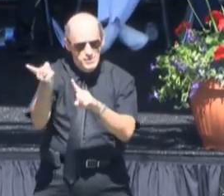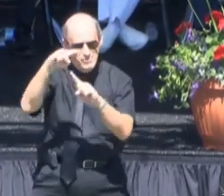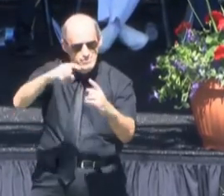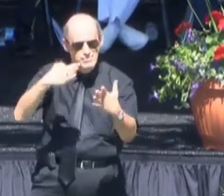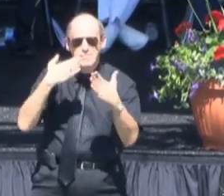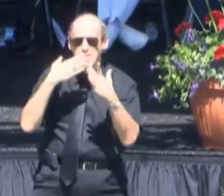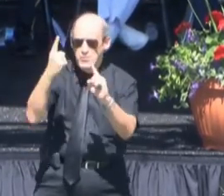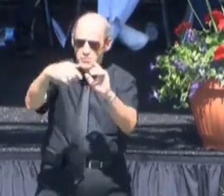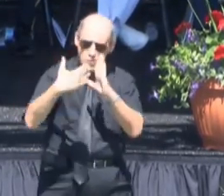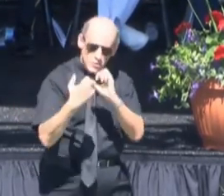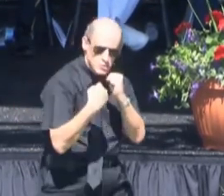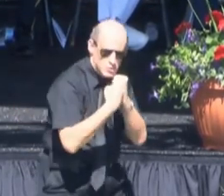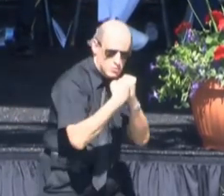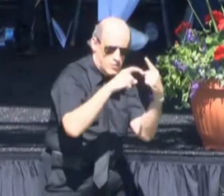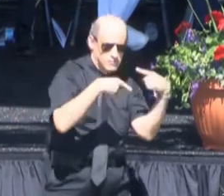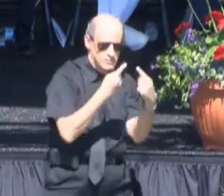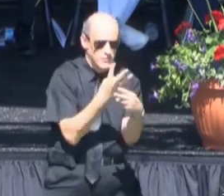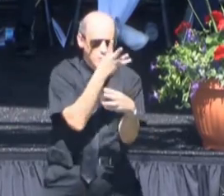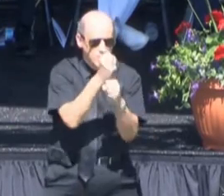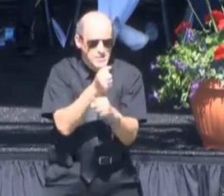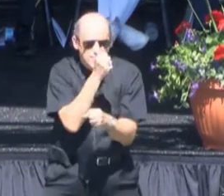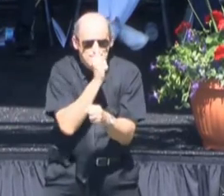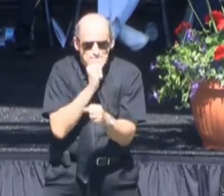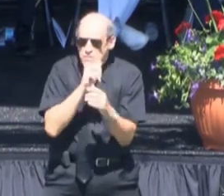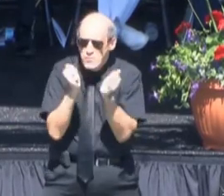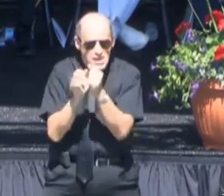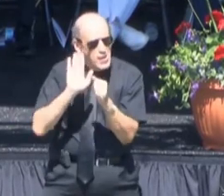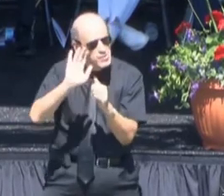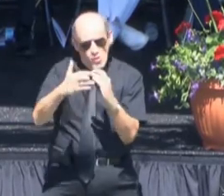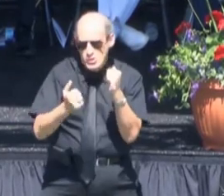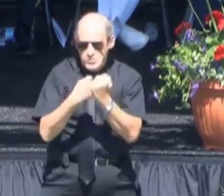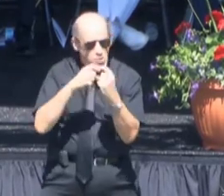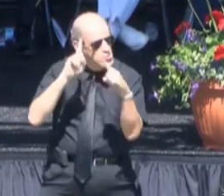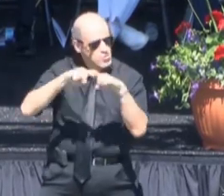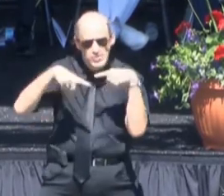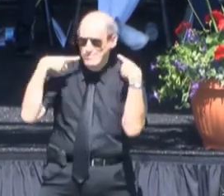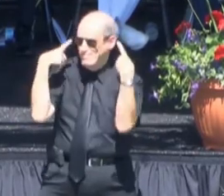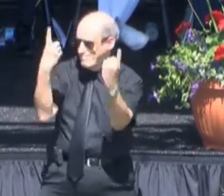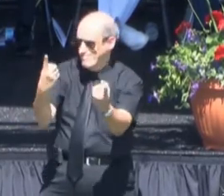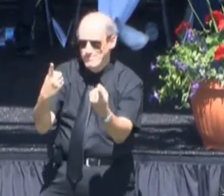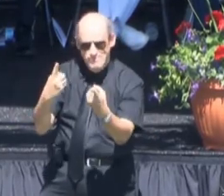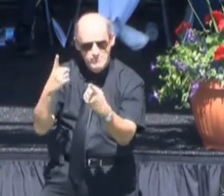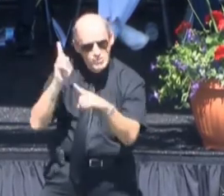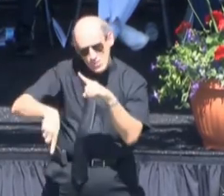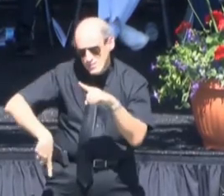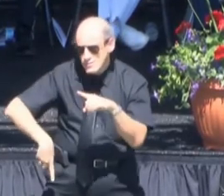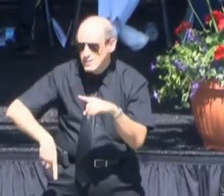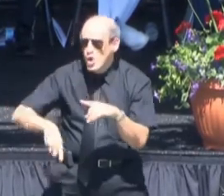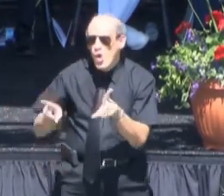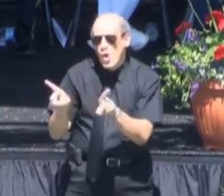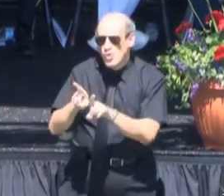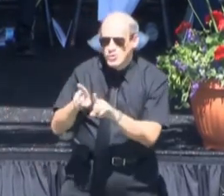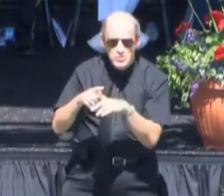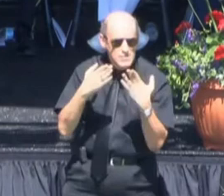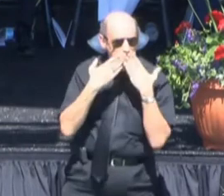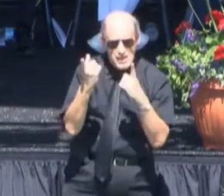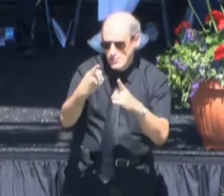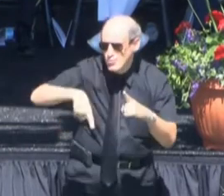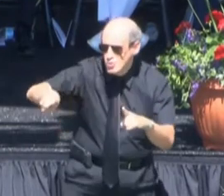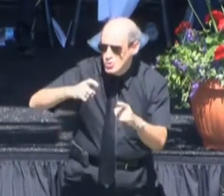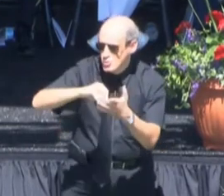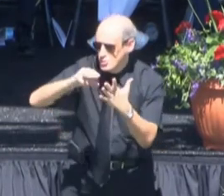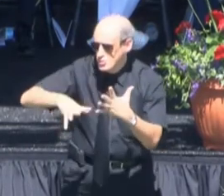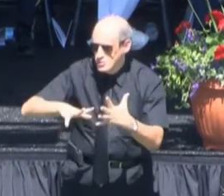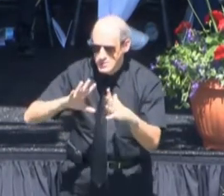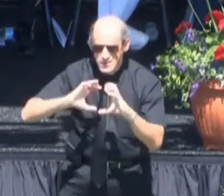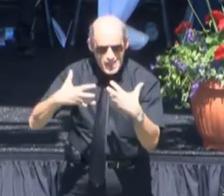me through these strenuous 4 years. Without you, I could not have made it. Furthermore, I would like to thank my classmates and my friends